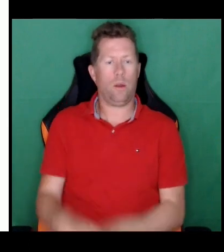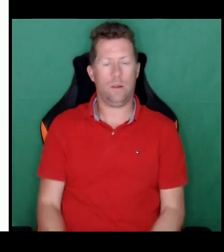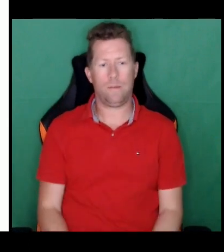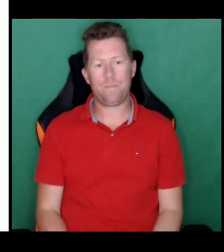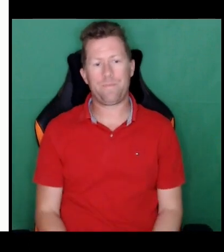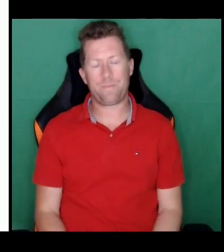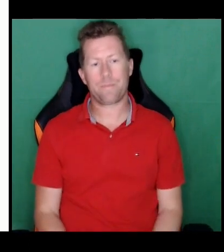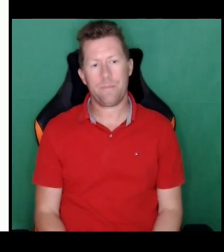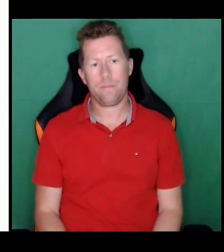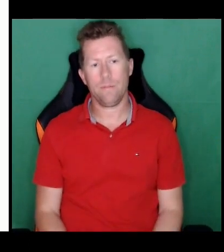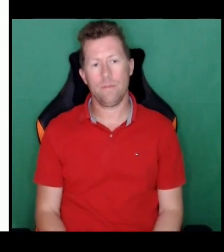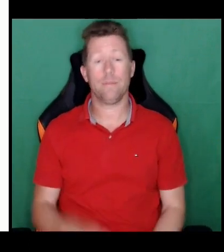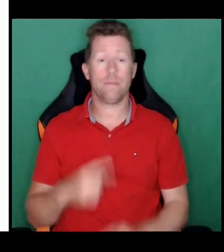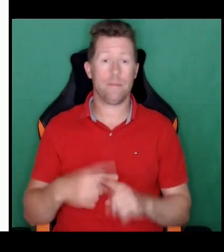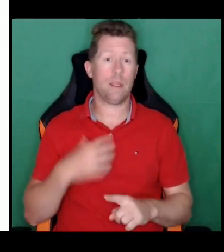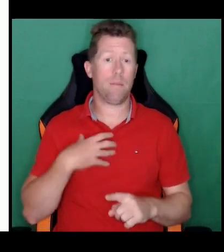They're more likely than than